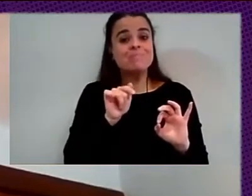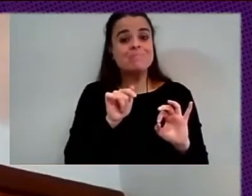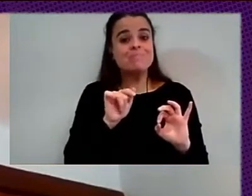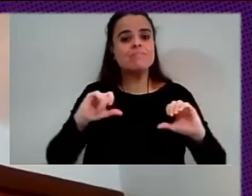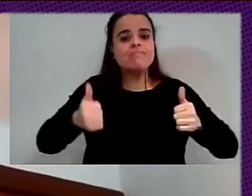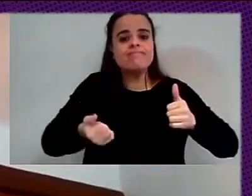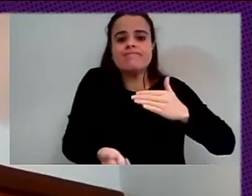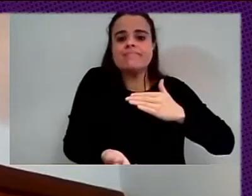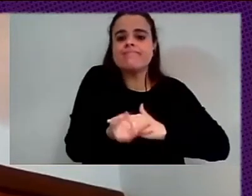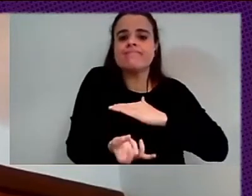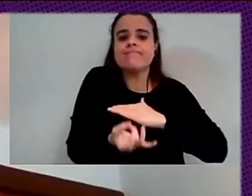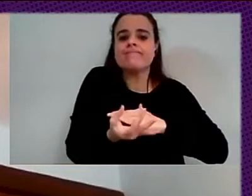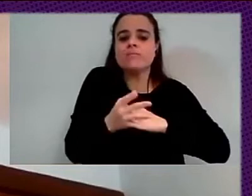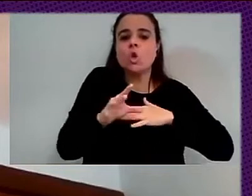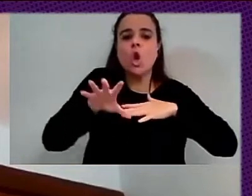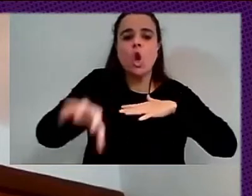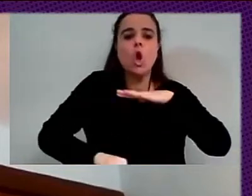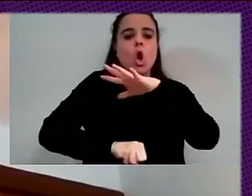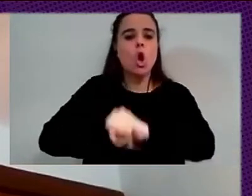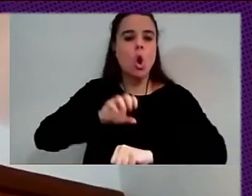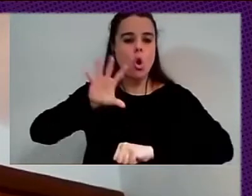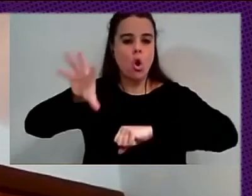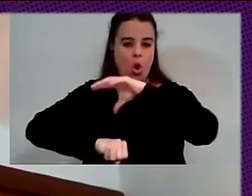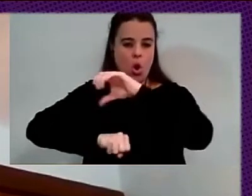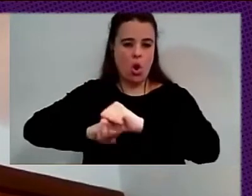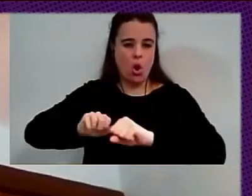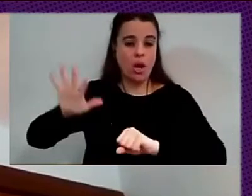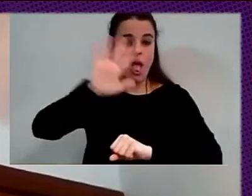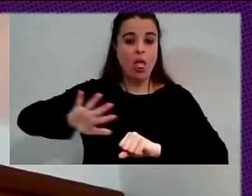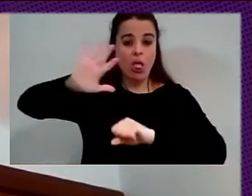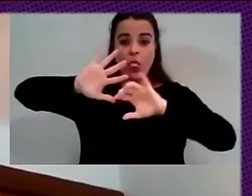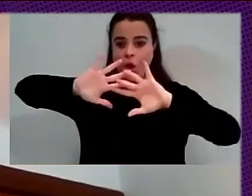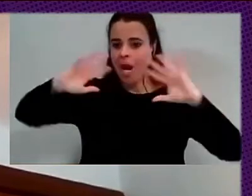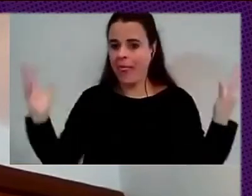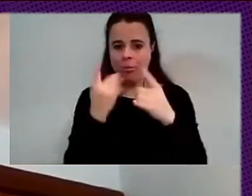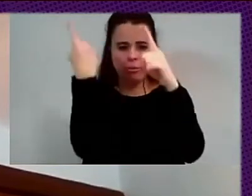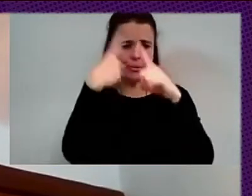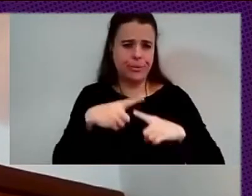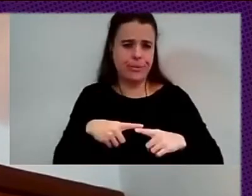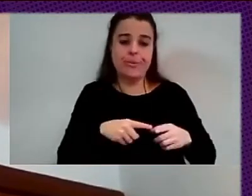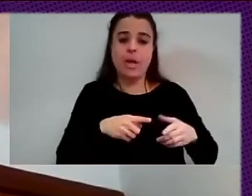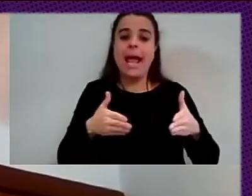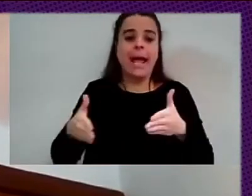seaports, railroads, etc., and they penetrate into the economies of